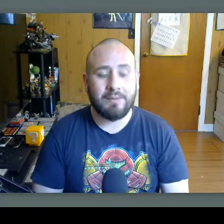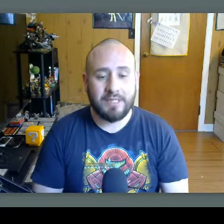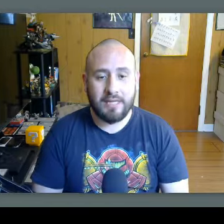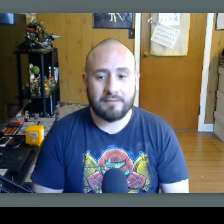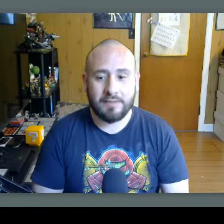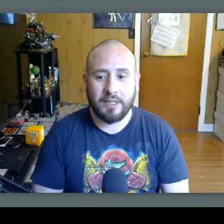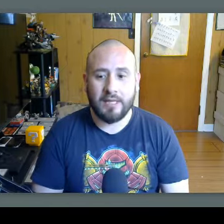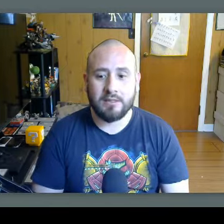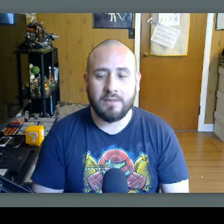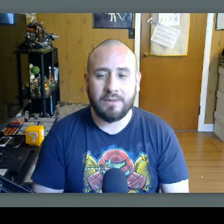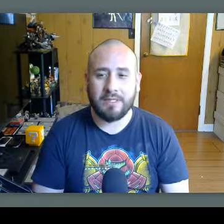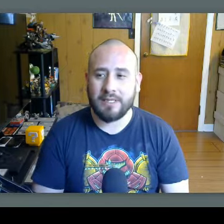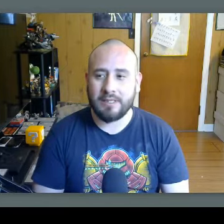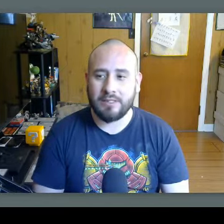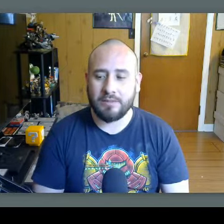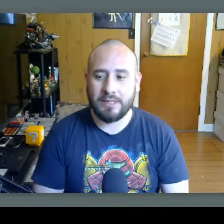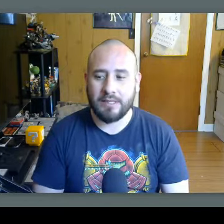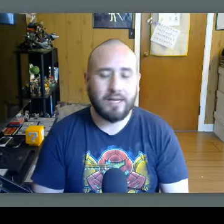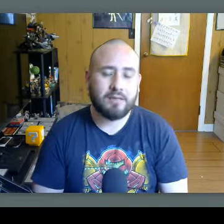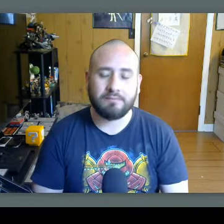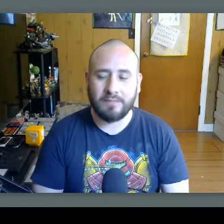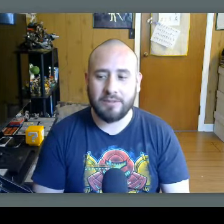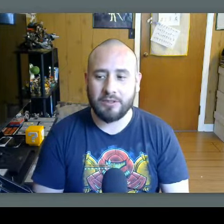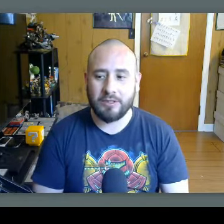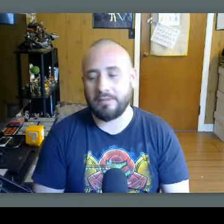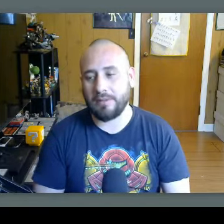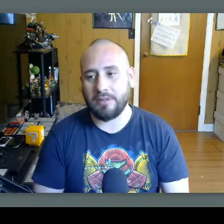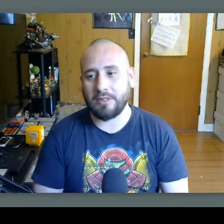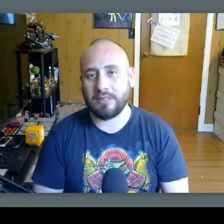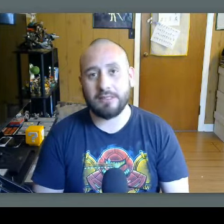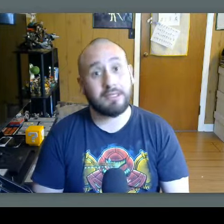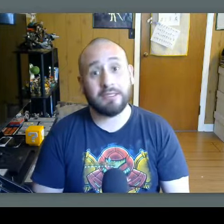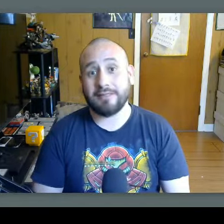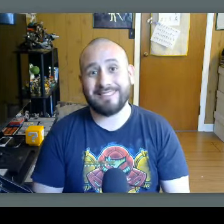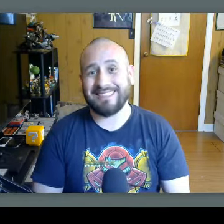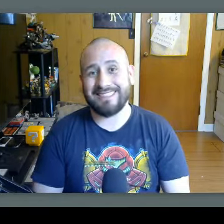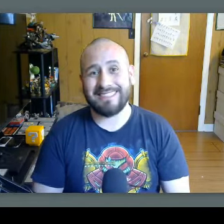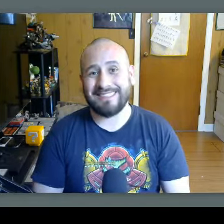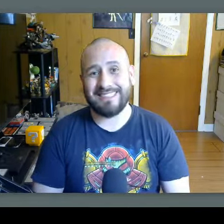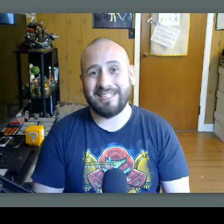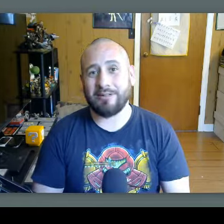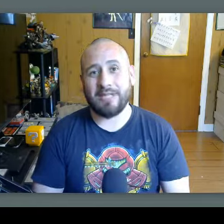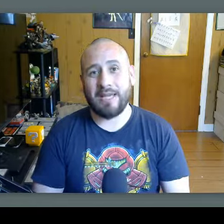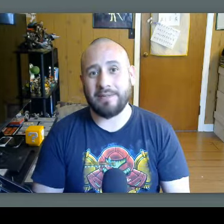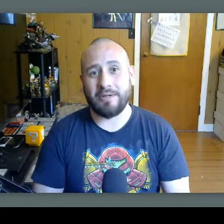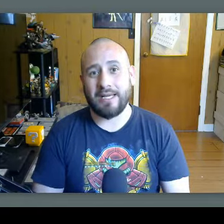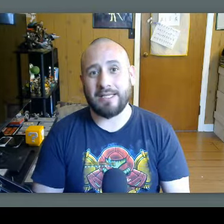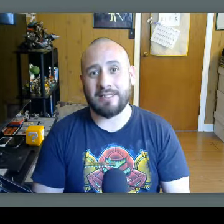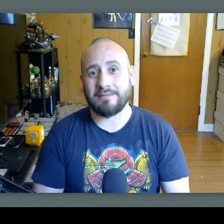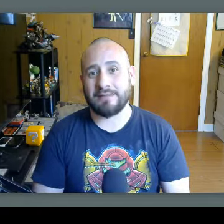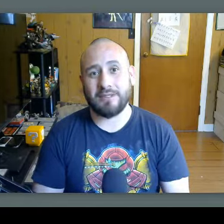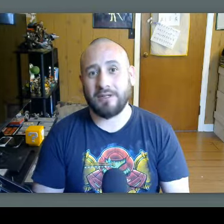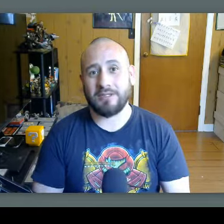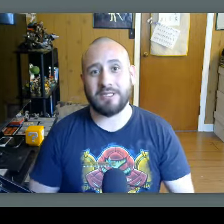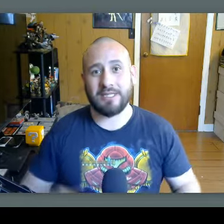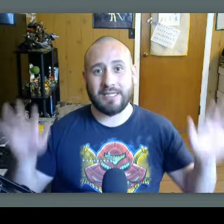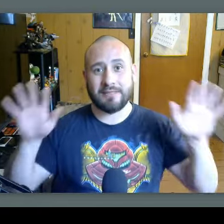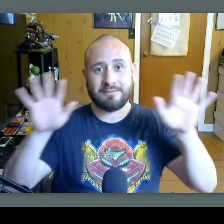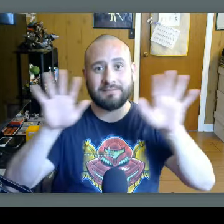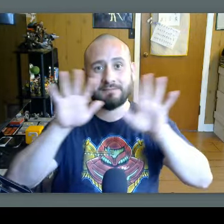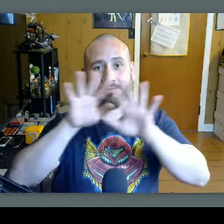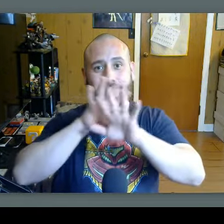vocab today. Okay. So maybe today's lesson will be, I don't know, maybe shorter, maybe longer. I don't know time anymore, guys. It's all just